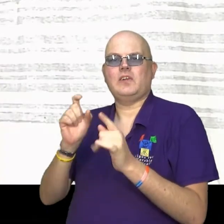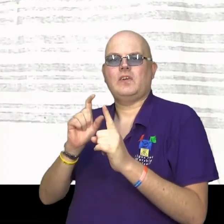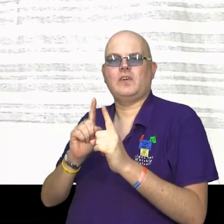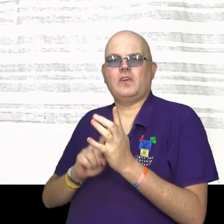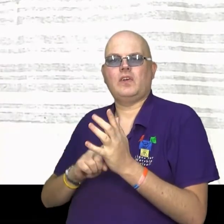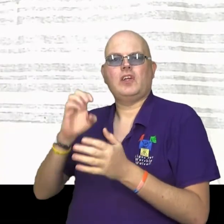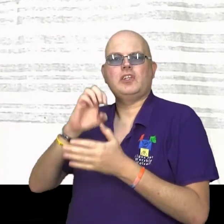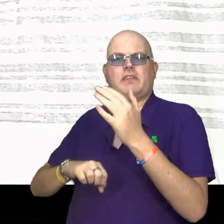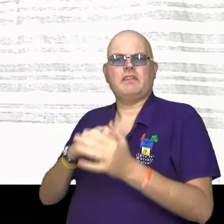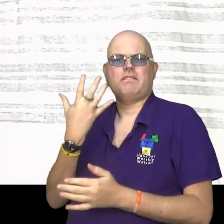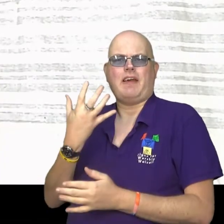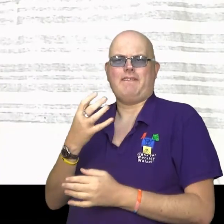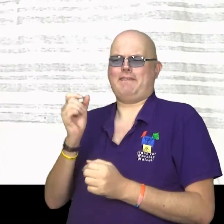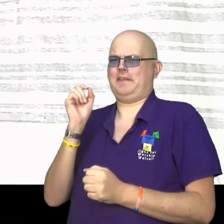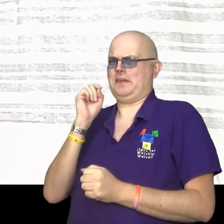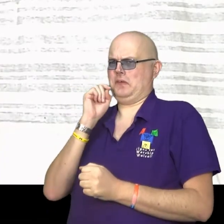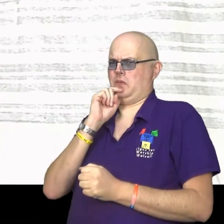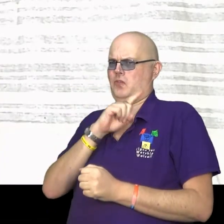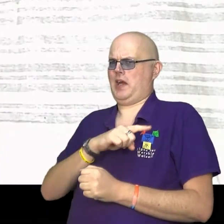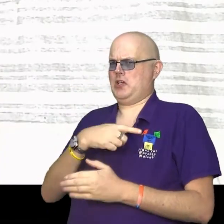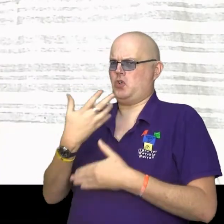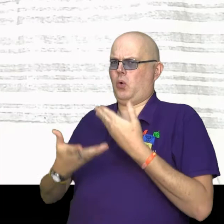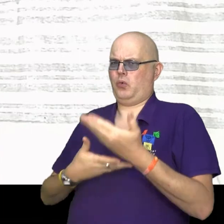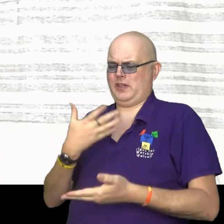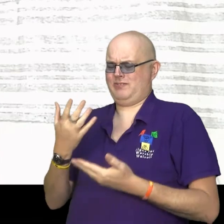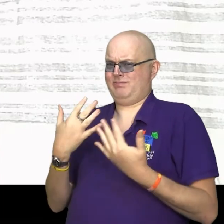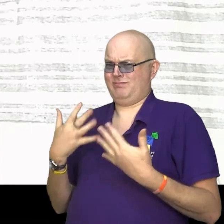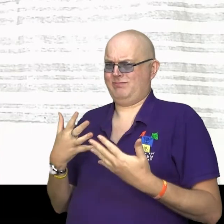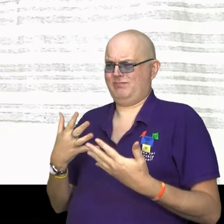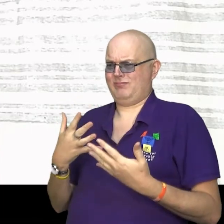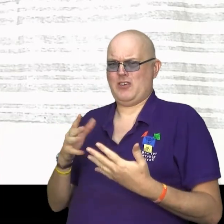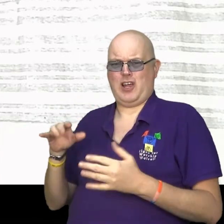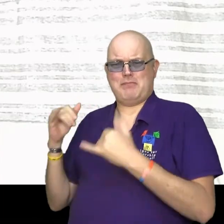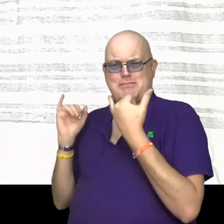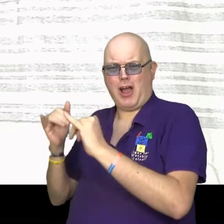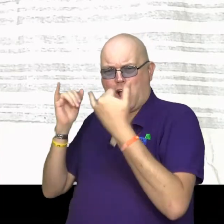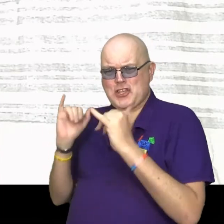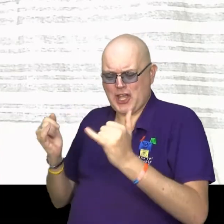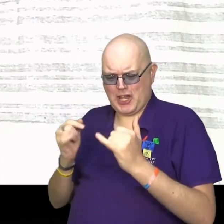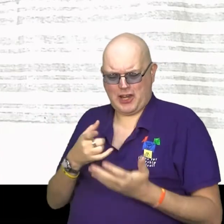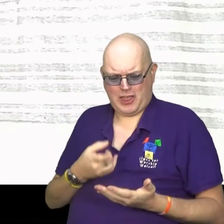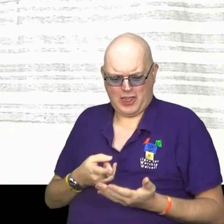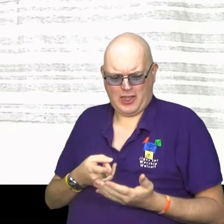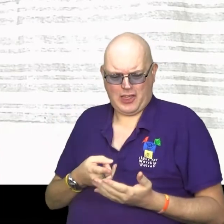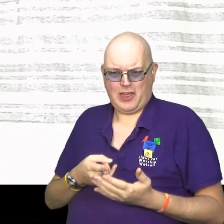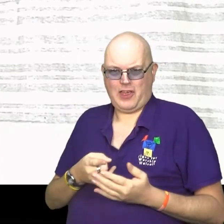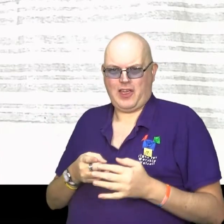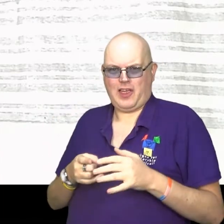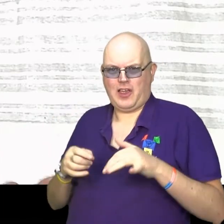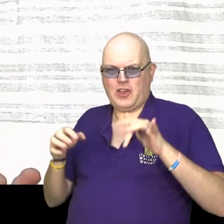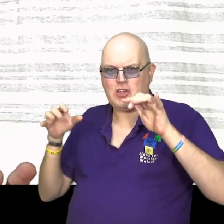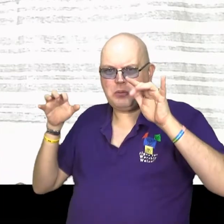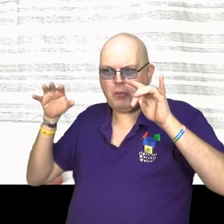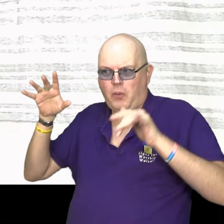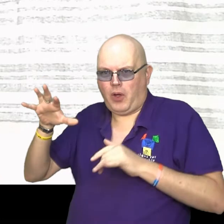Daniel 5. What a weird and mysterious story. We've got a wild party. We've got